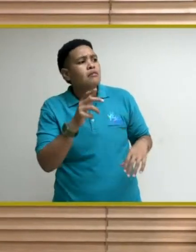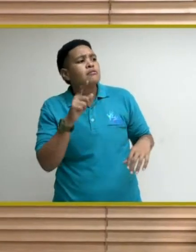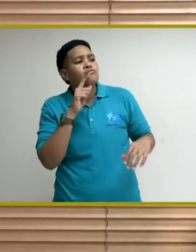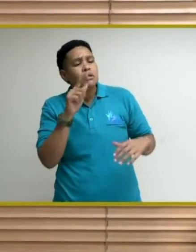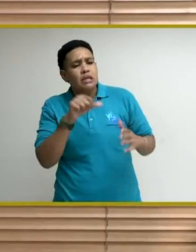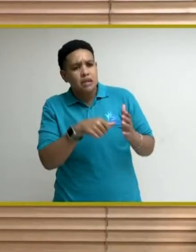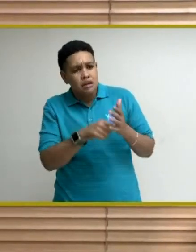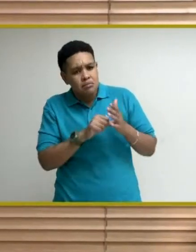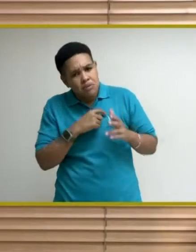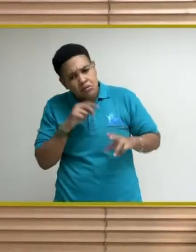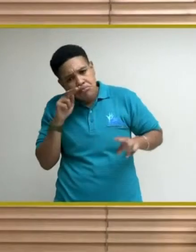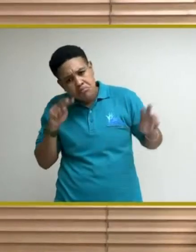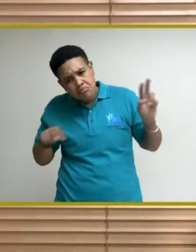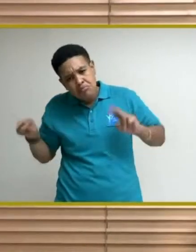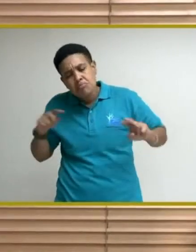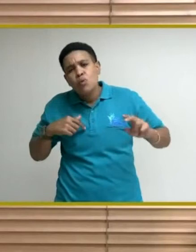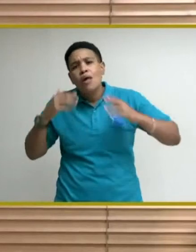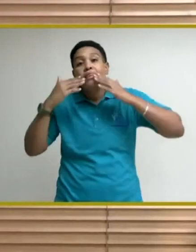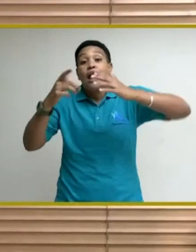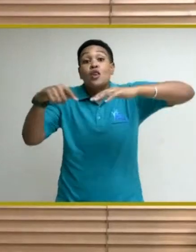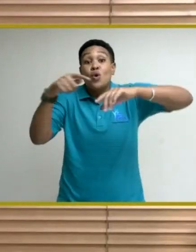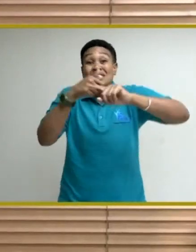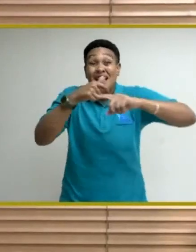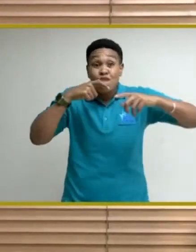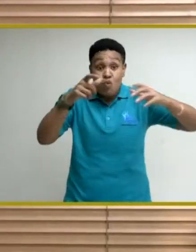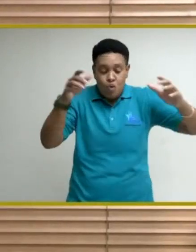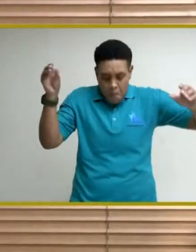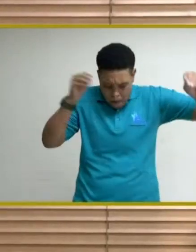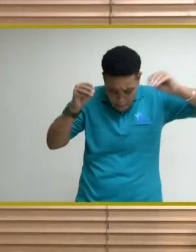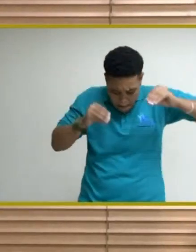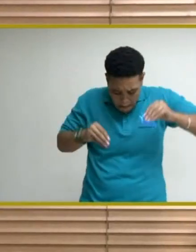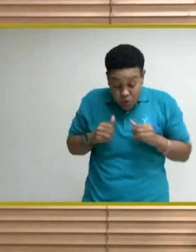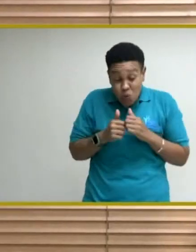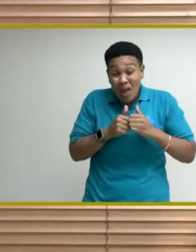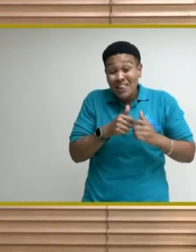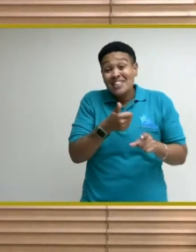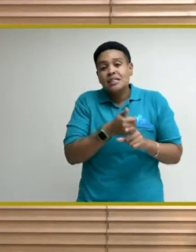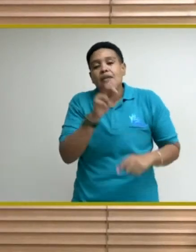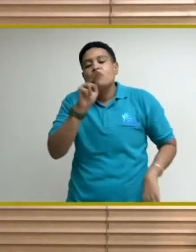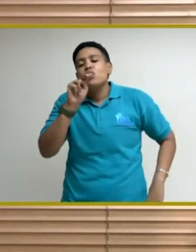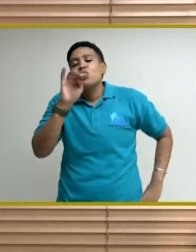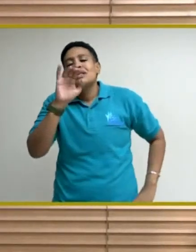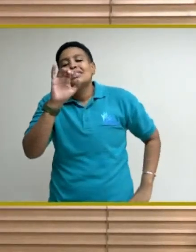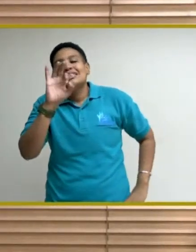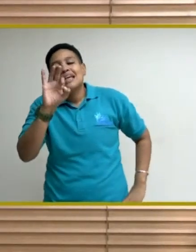it. I want to thank those who pulled that together. It was a UNICEF